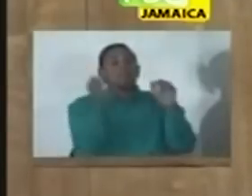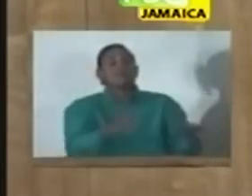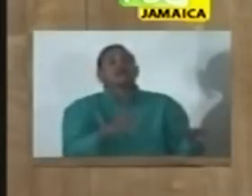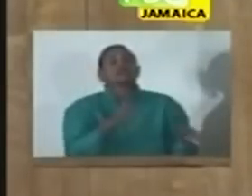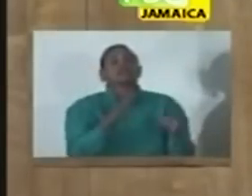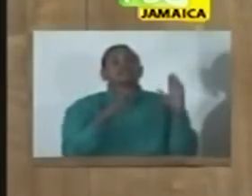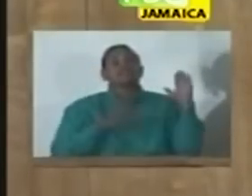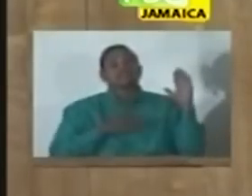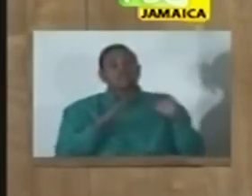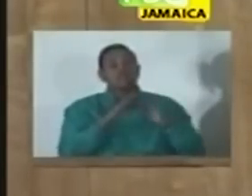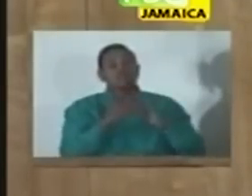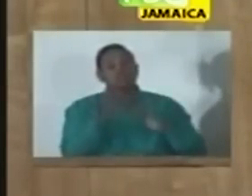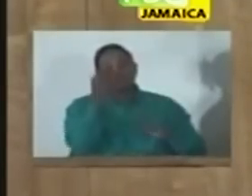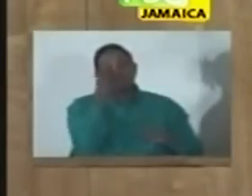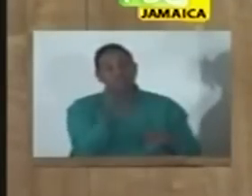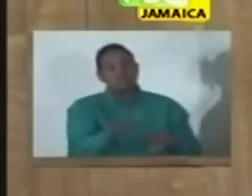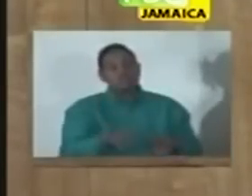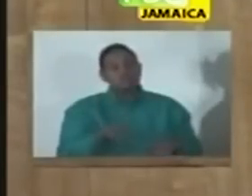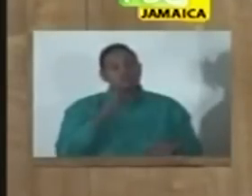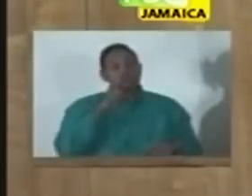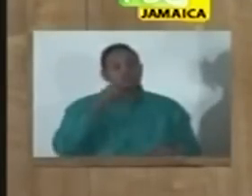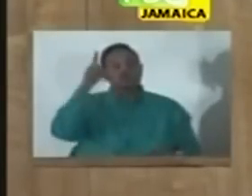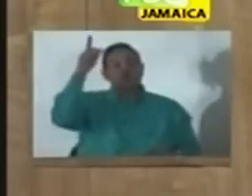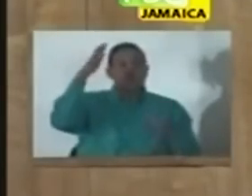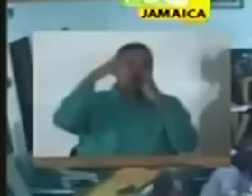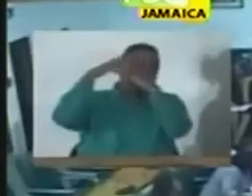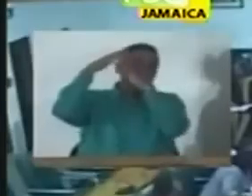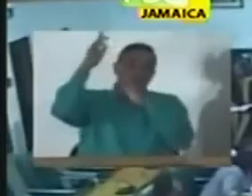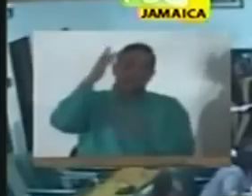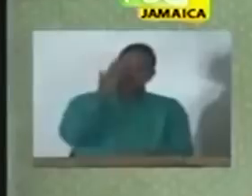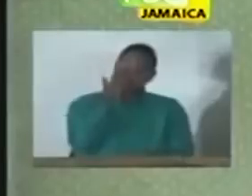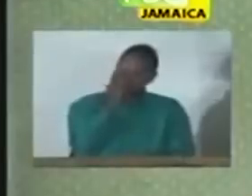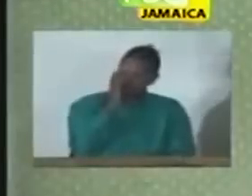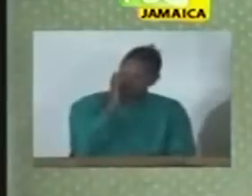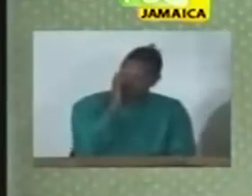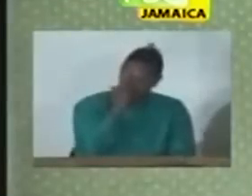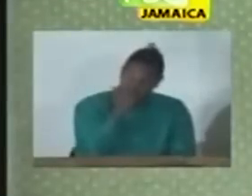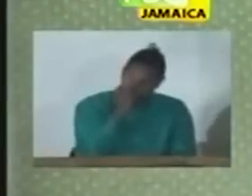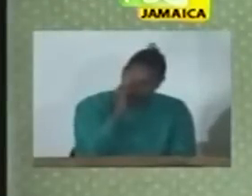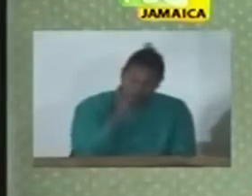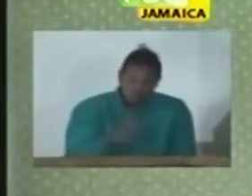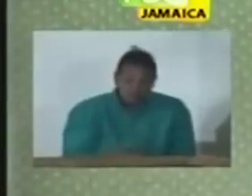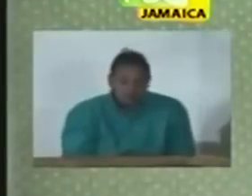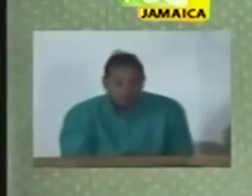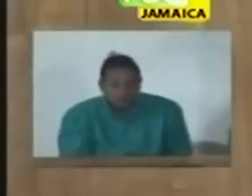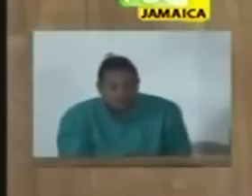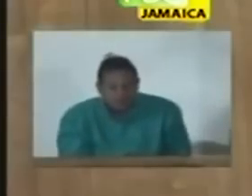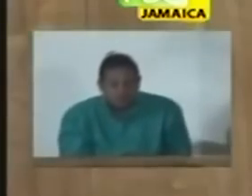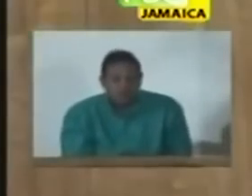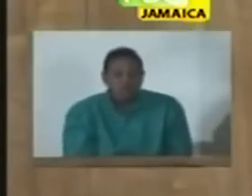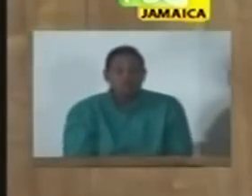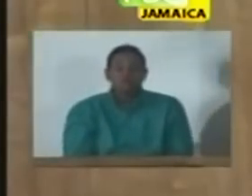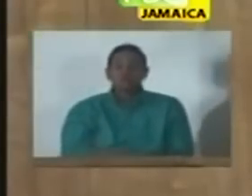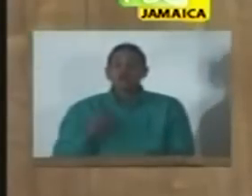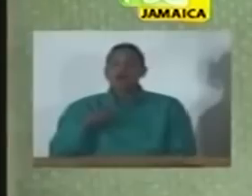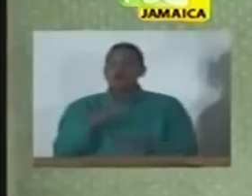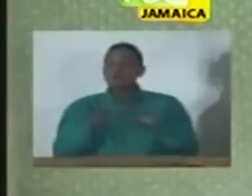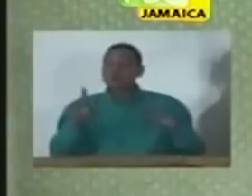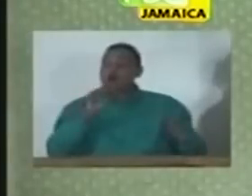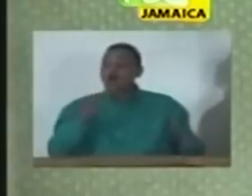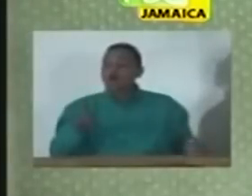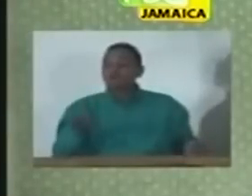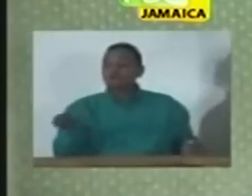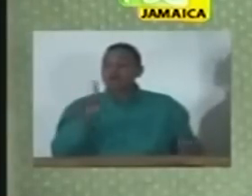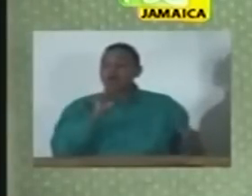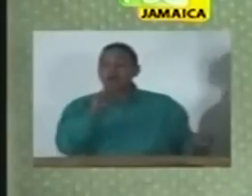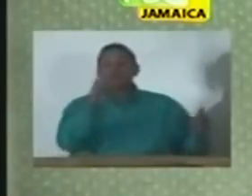of Jamaica to Uncle Sam. Don't answer that. I'm telling the minister don't answer it because she answered it